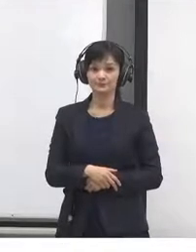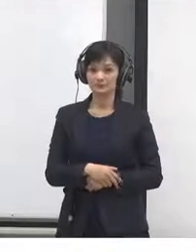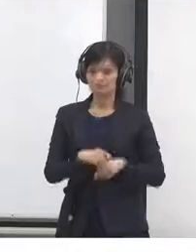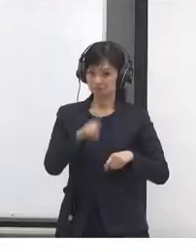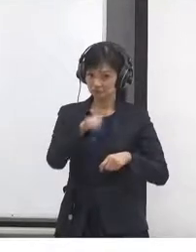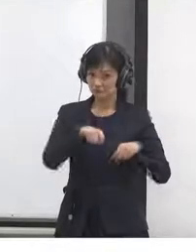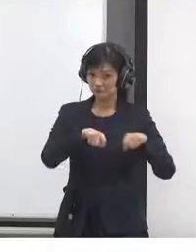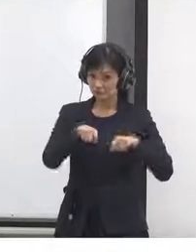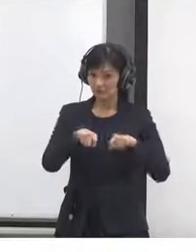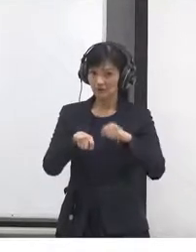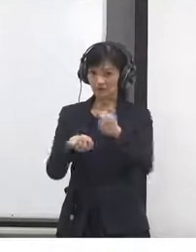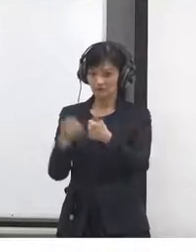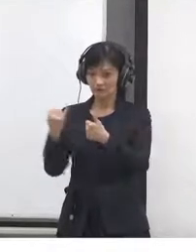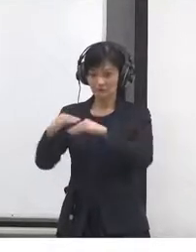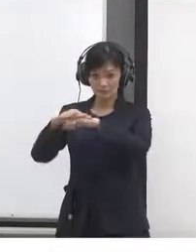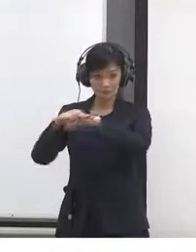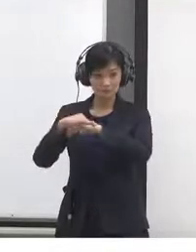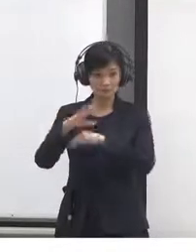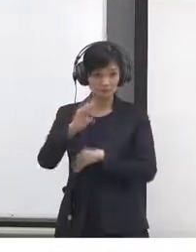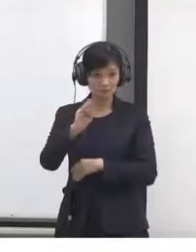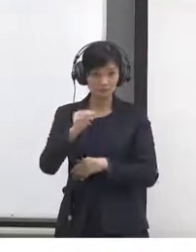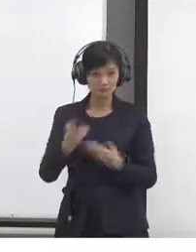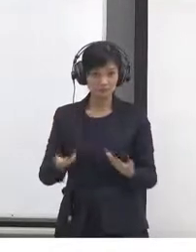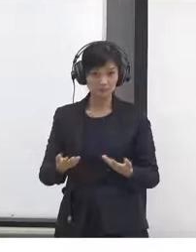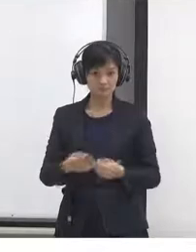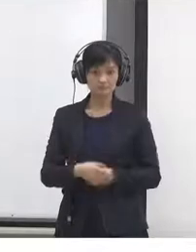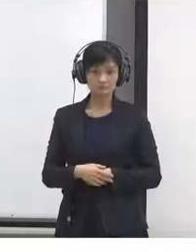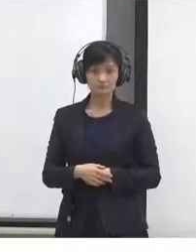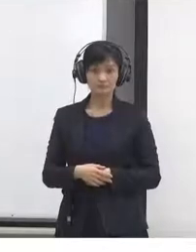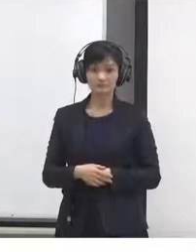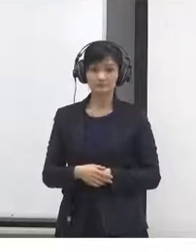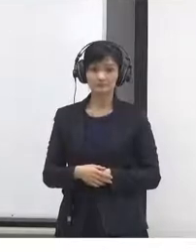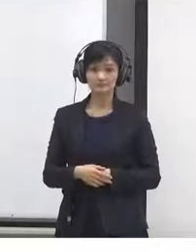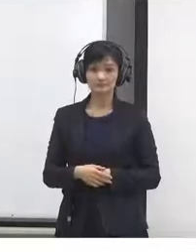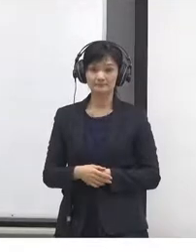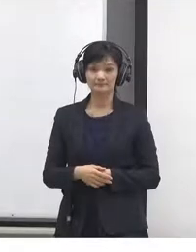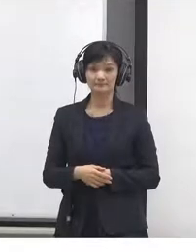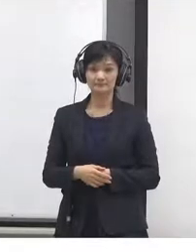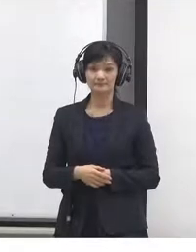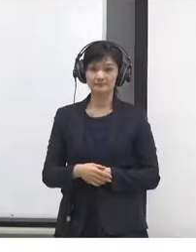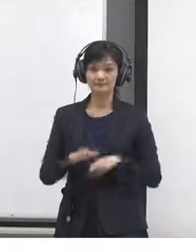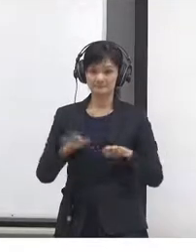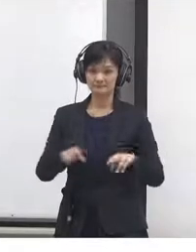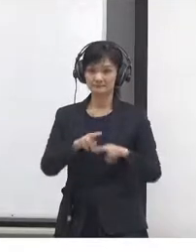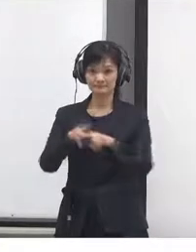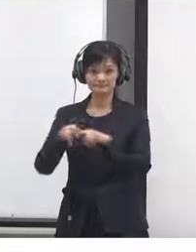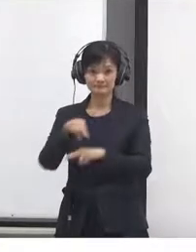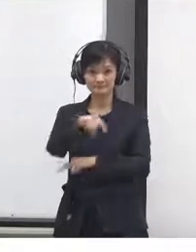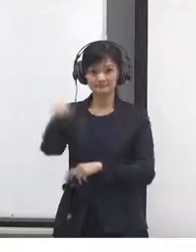since lots of people interested in gender equality in Toronto.